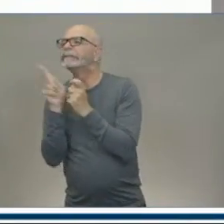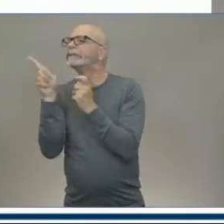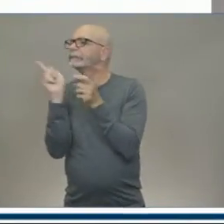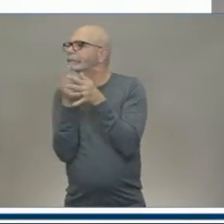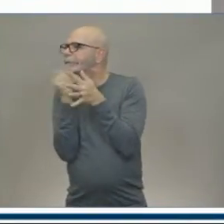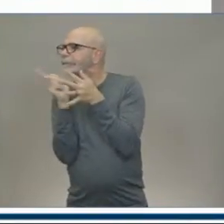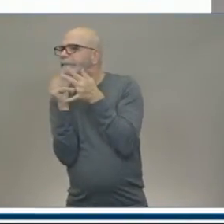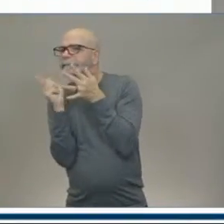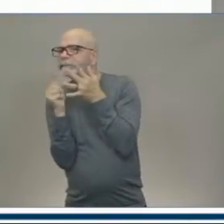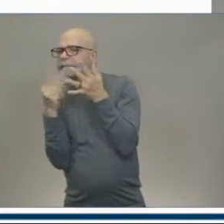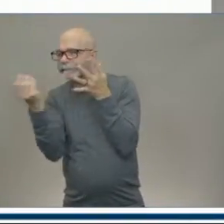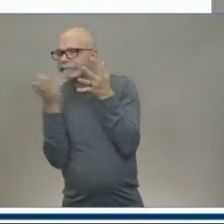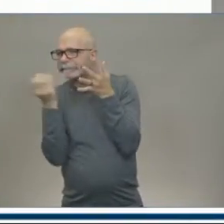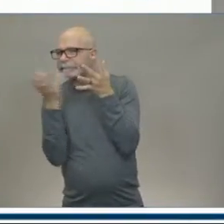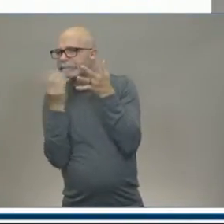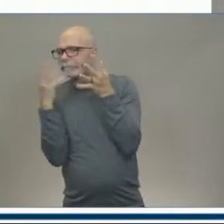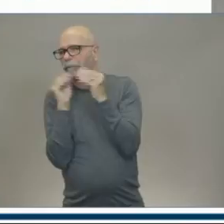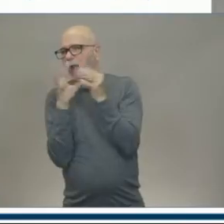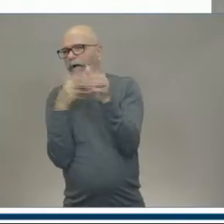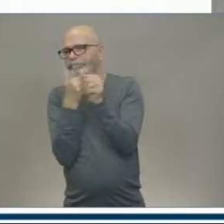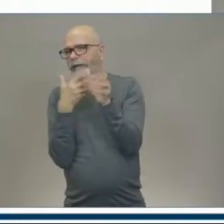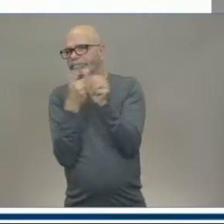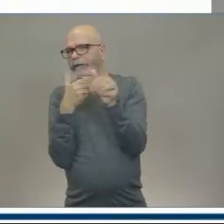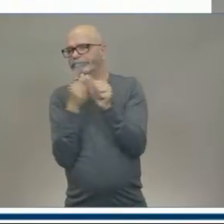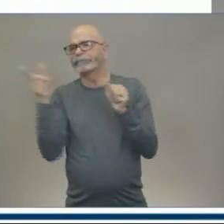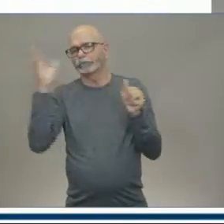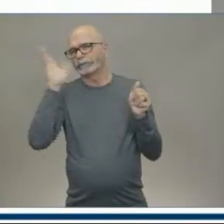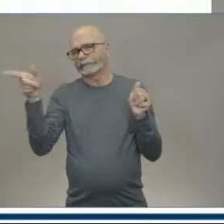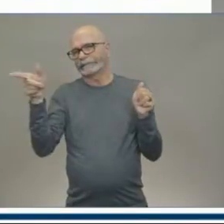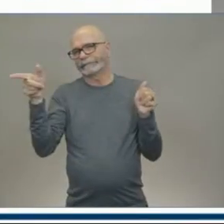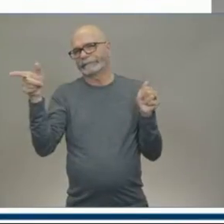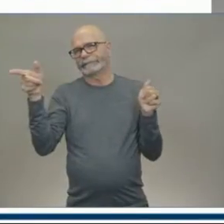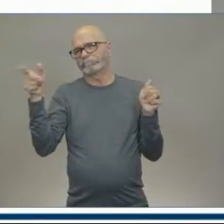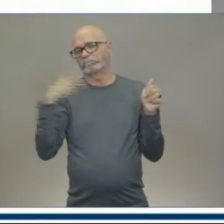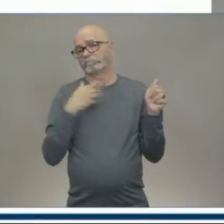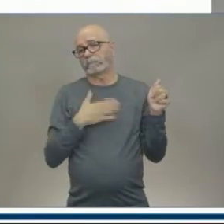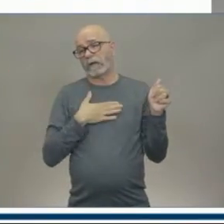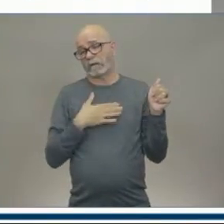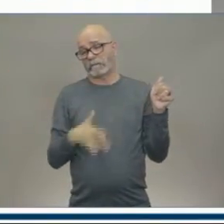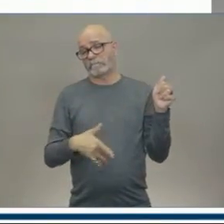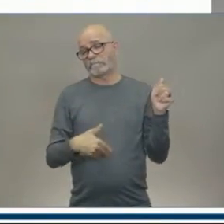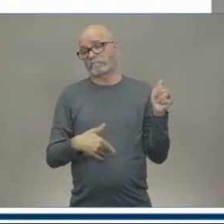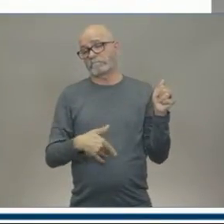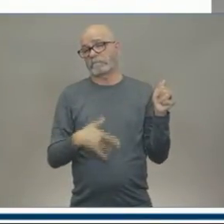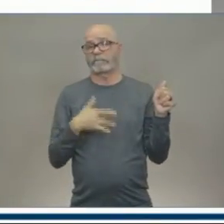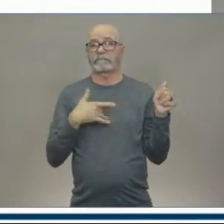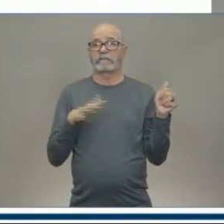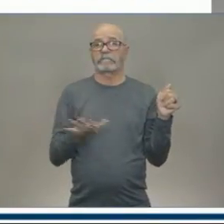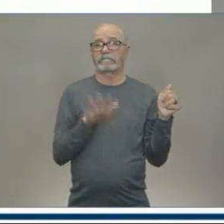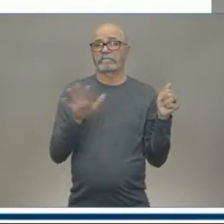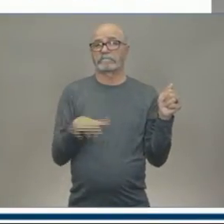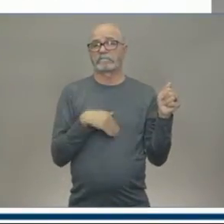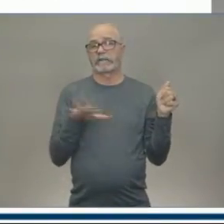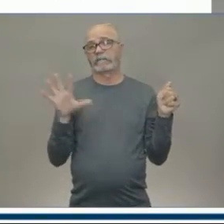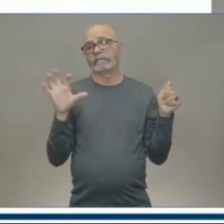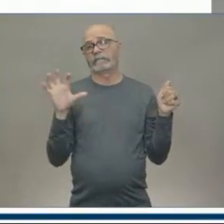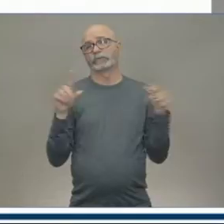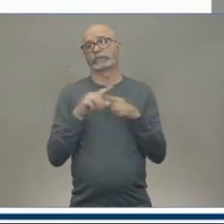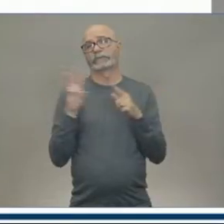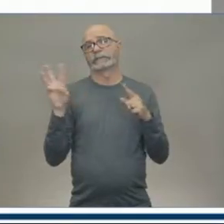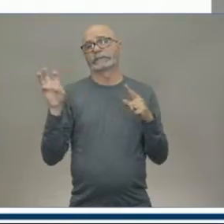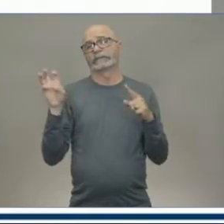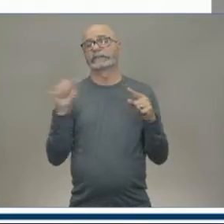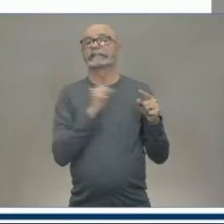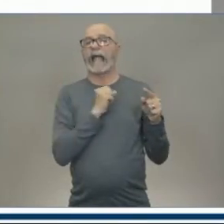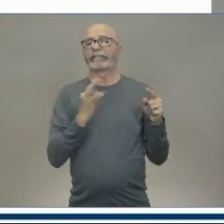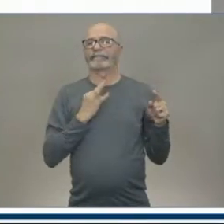numbers. Initial very ballpark estimates are around 500-600 perhaps of staff, because as many people work